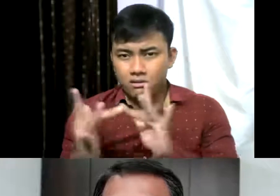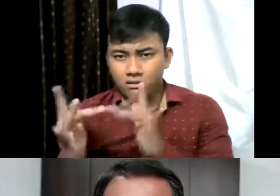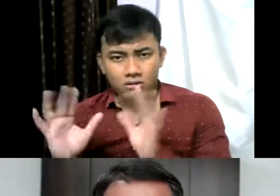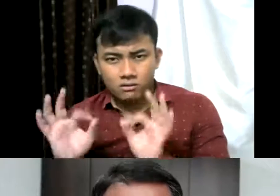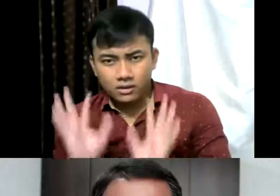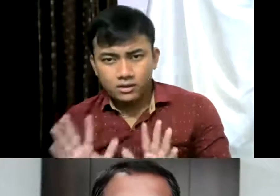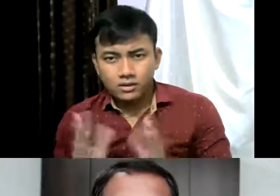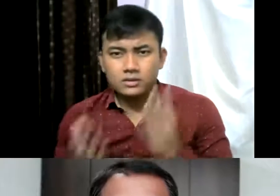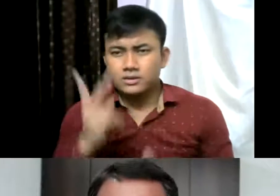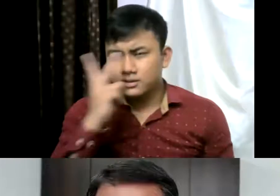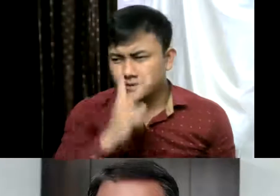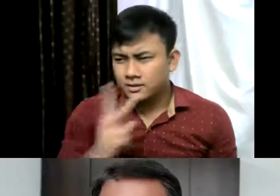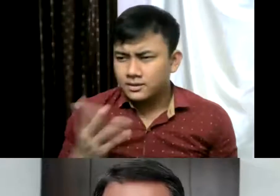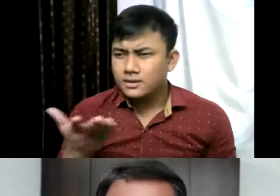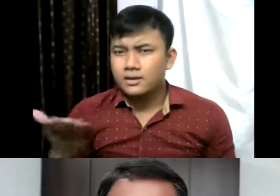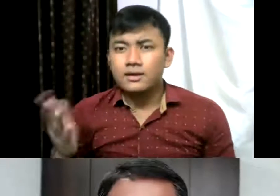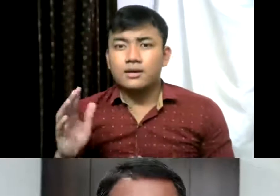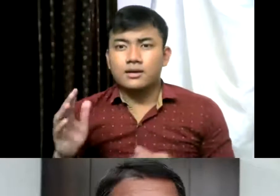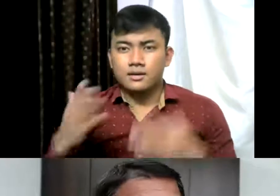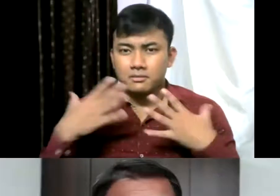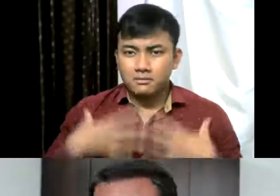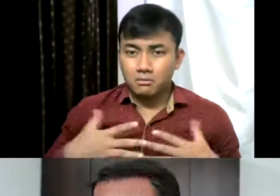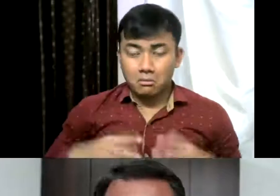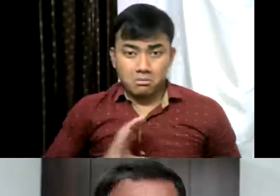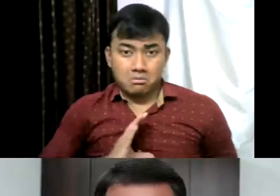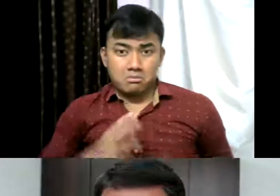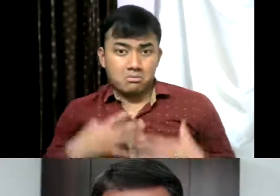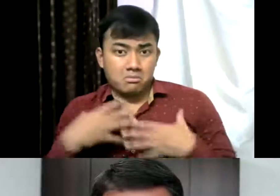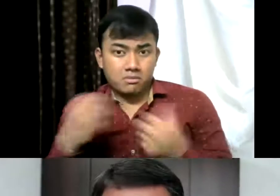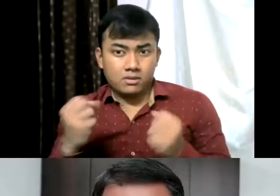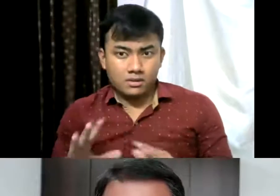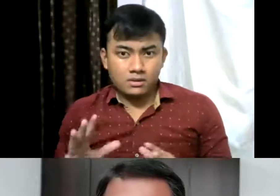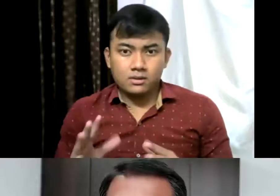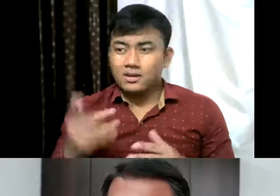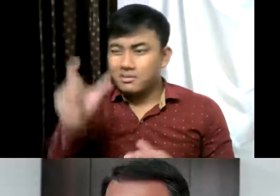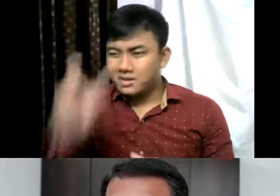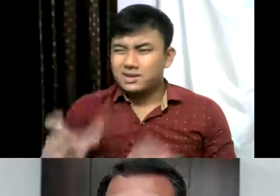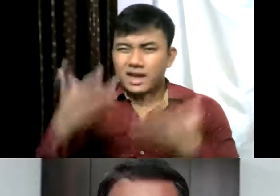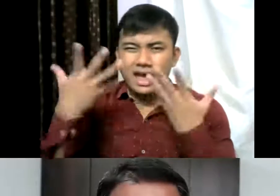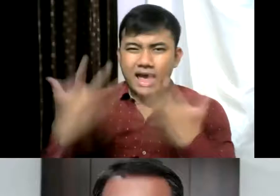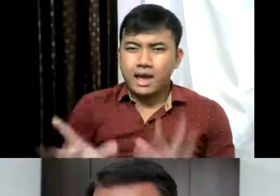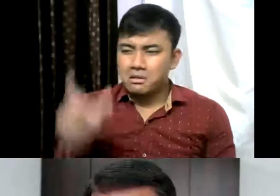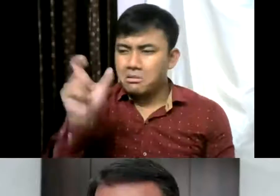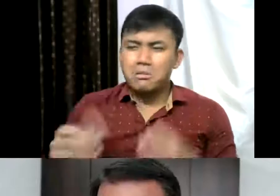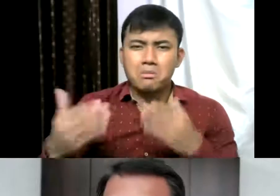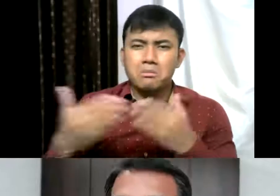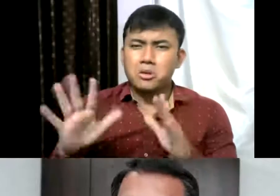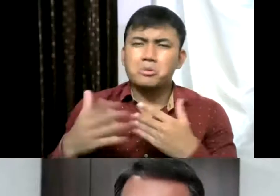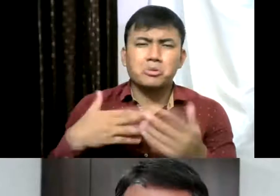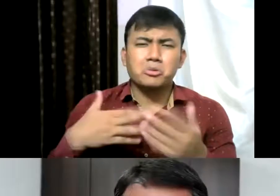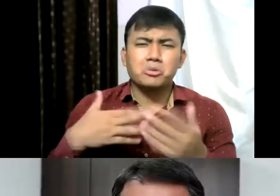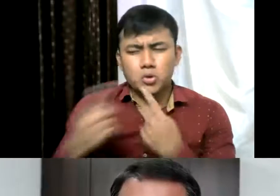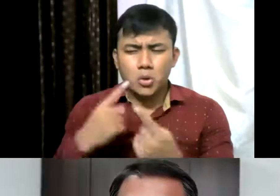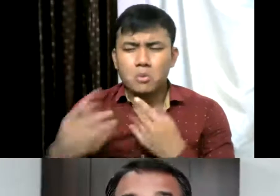found solace and comfort and confidence in absolute strangers, not just in their PIN code or